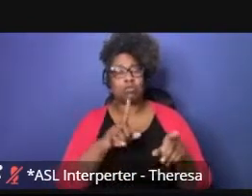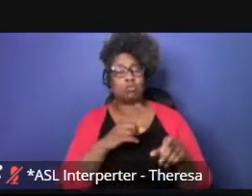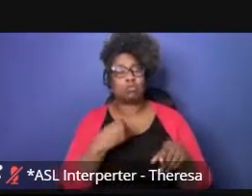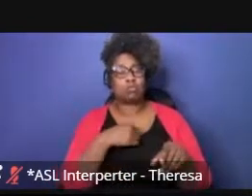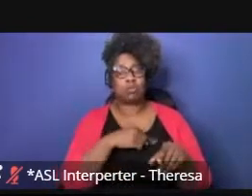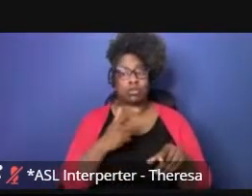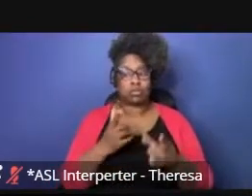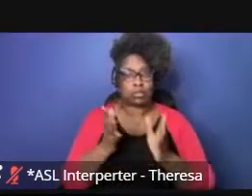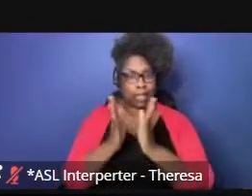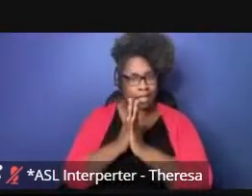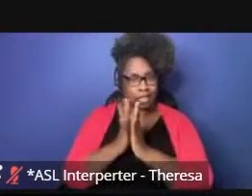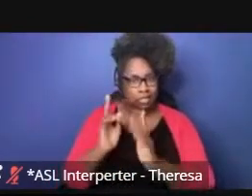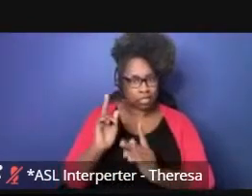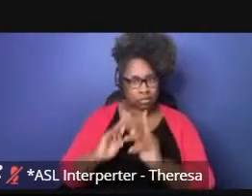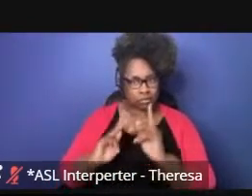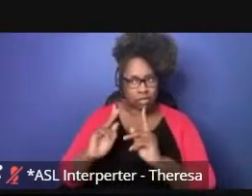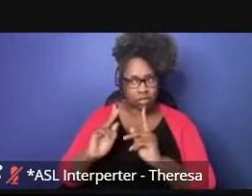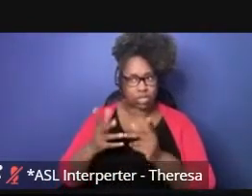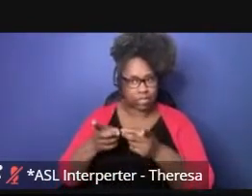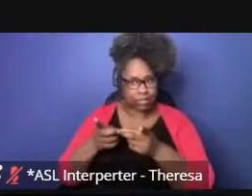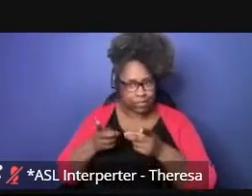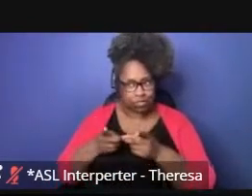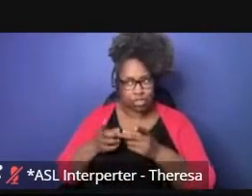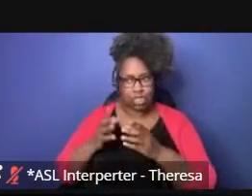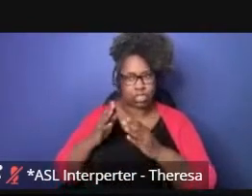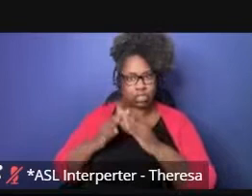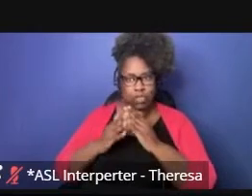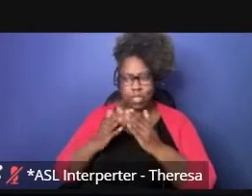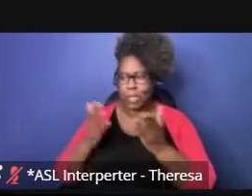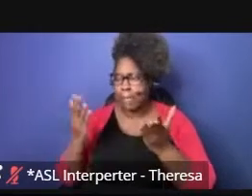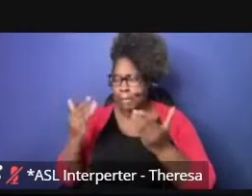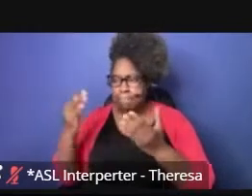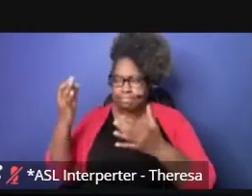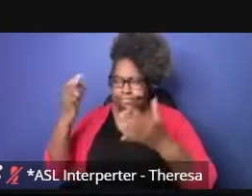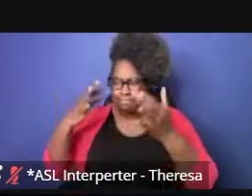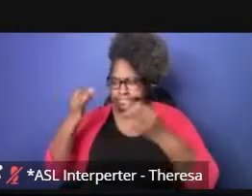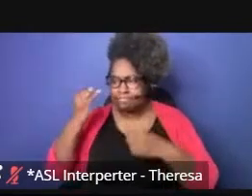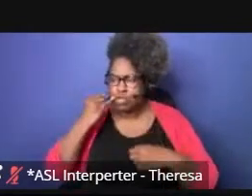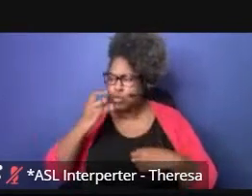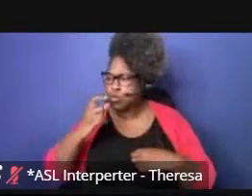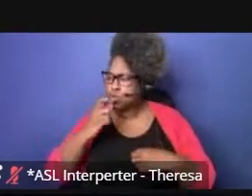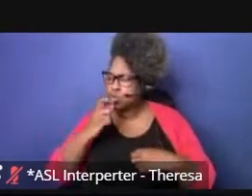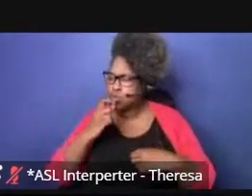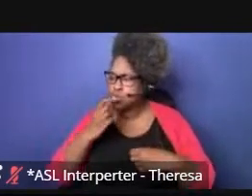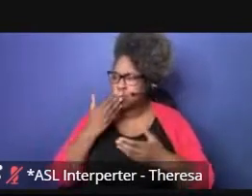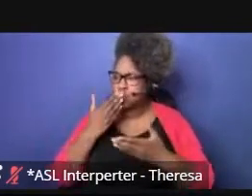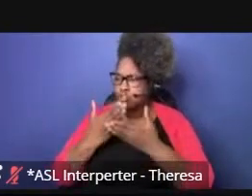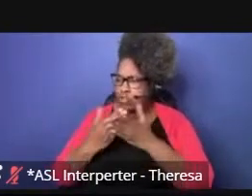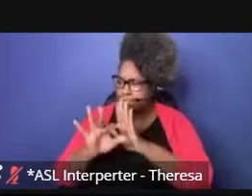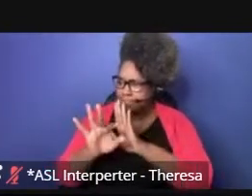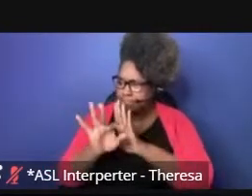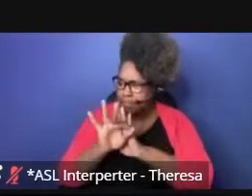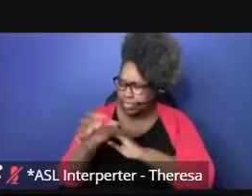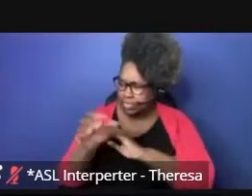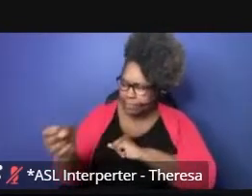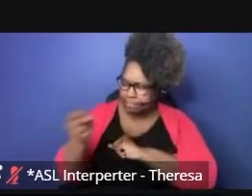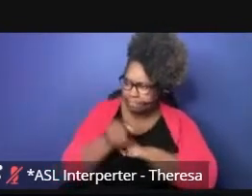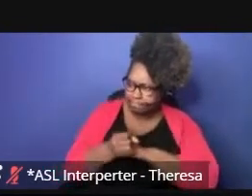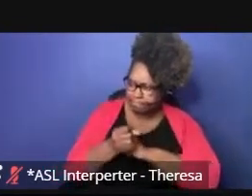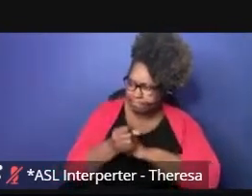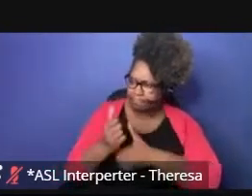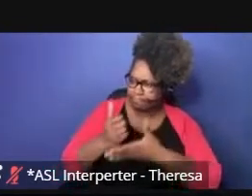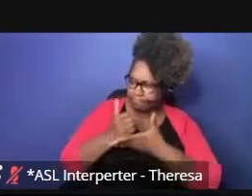people in the district and people in the community to give us ideas of people that would be good to serve on this work. And out of